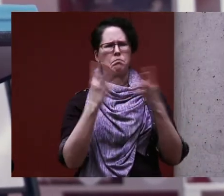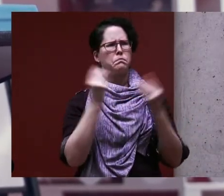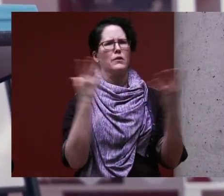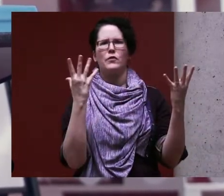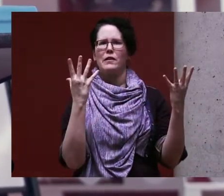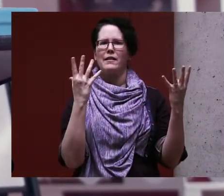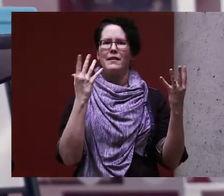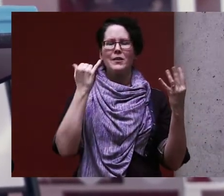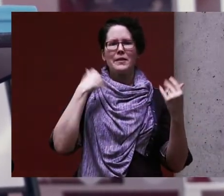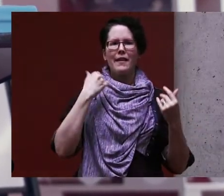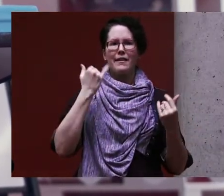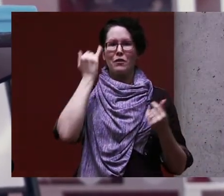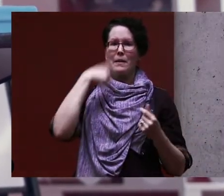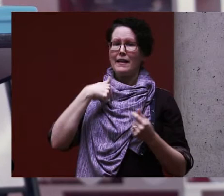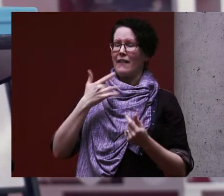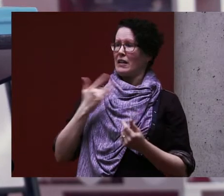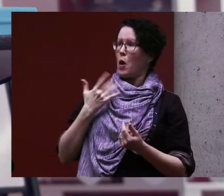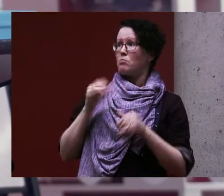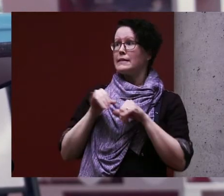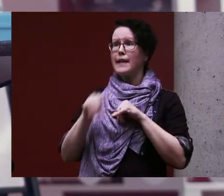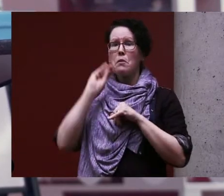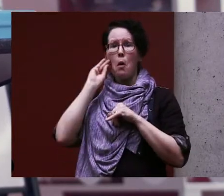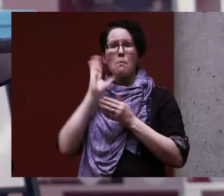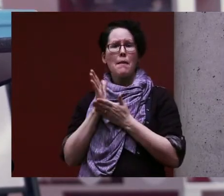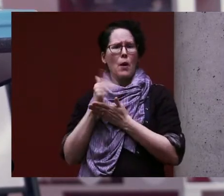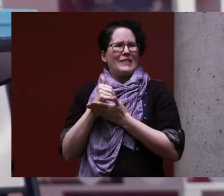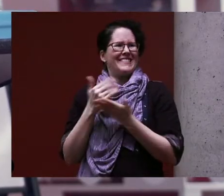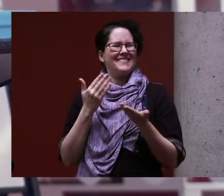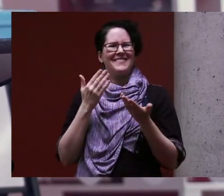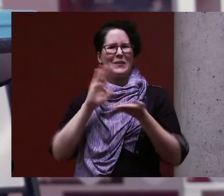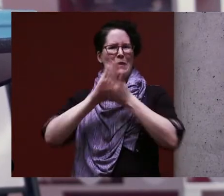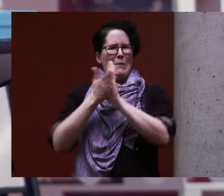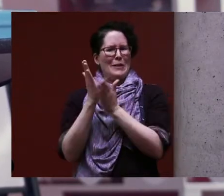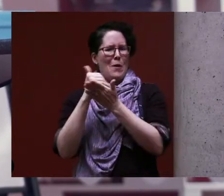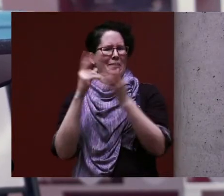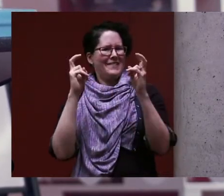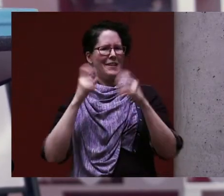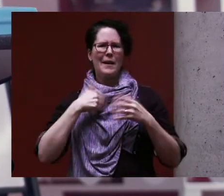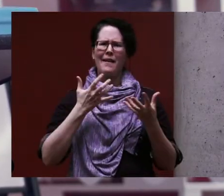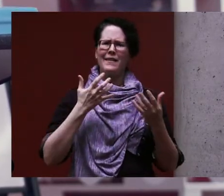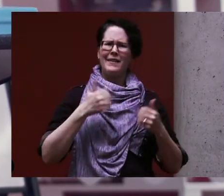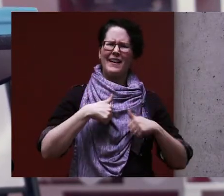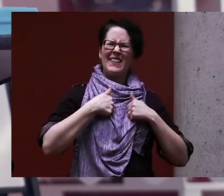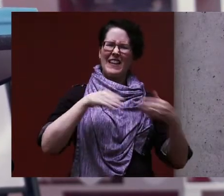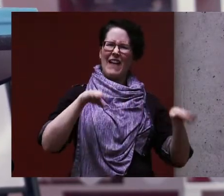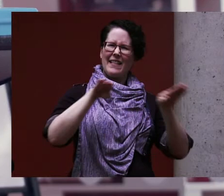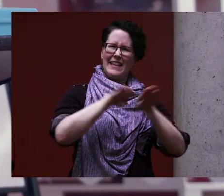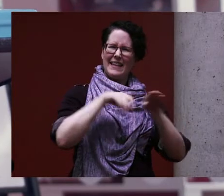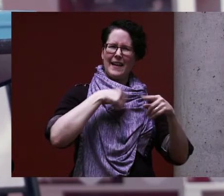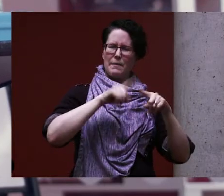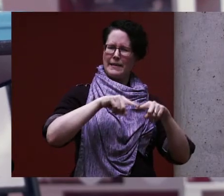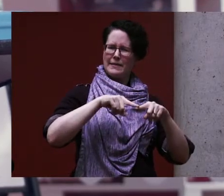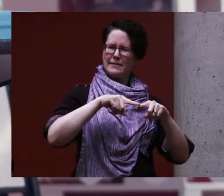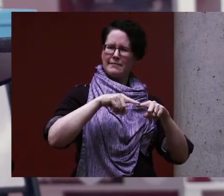have my own apartment. When I lived in the valley, I was dependent on beyond care because my parents